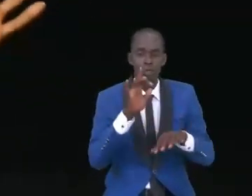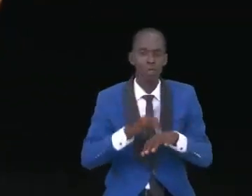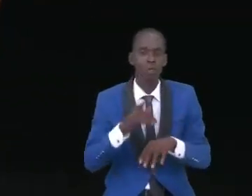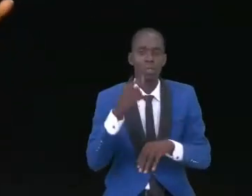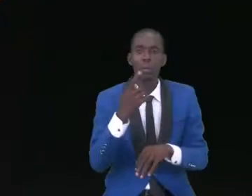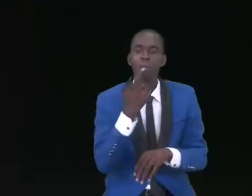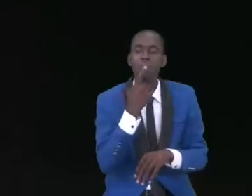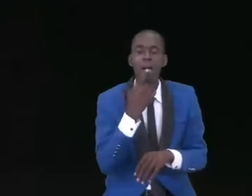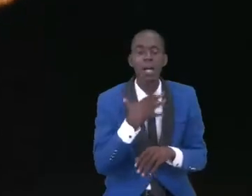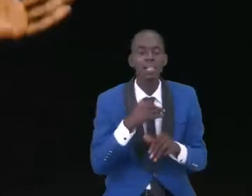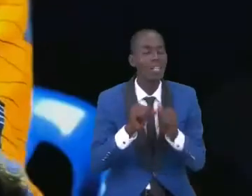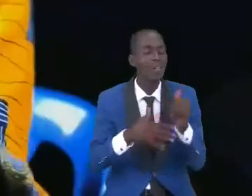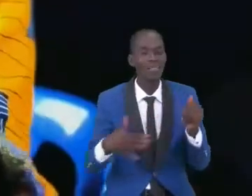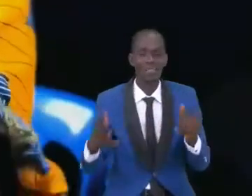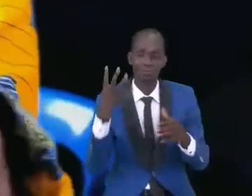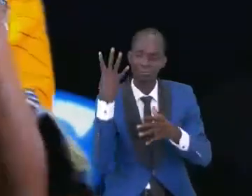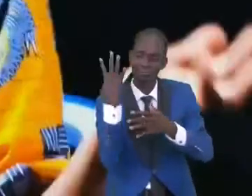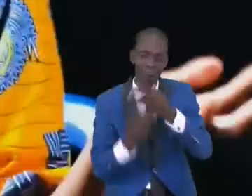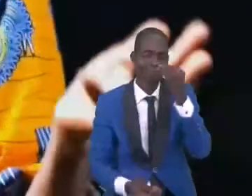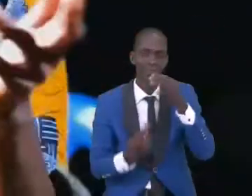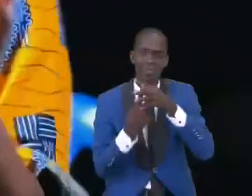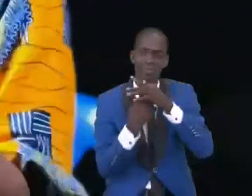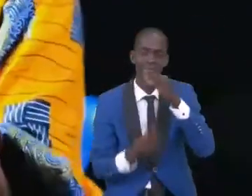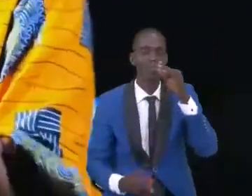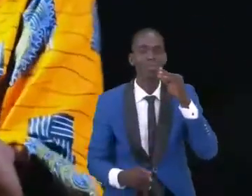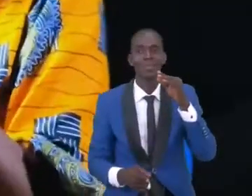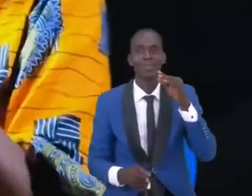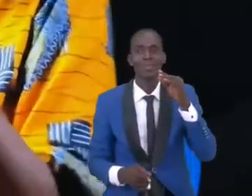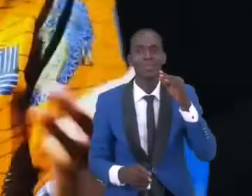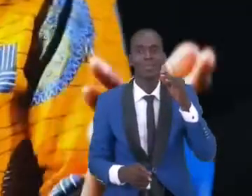whole thing went away.